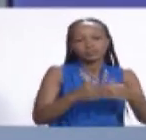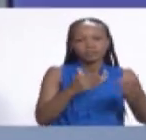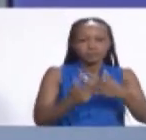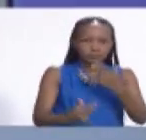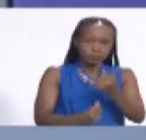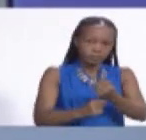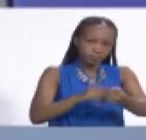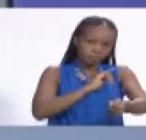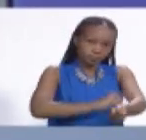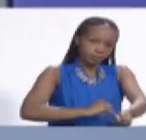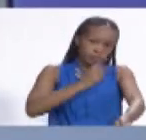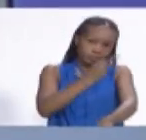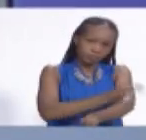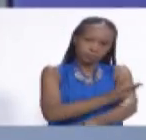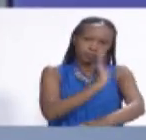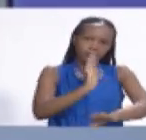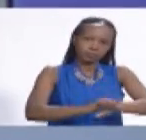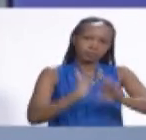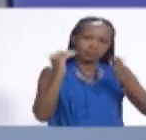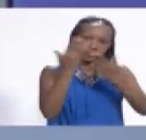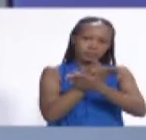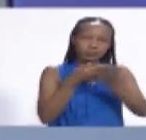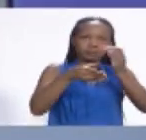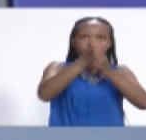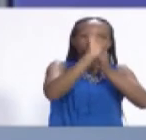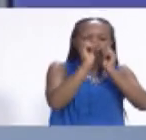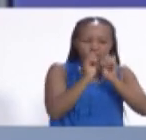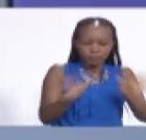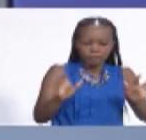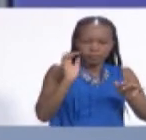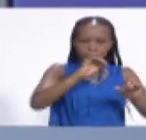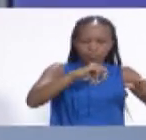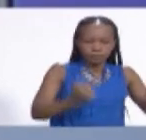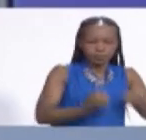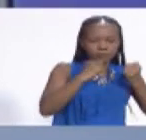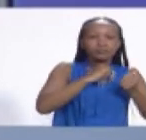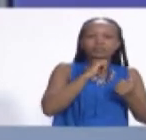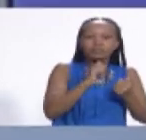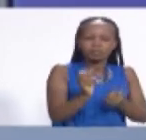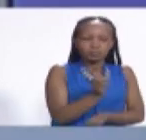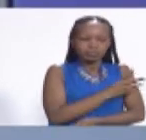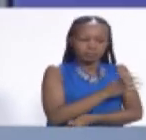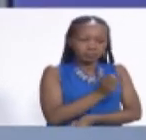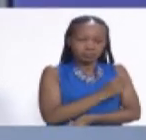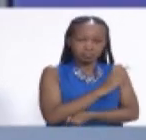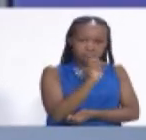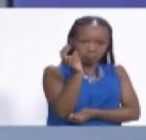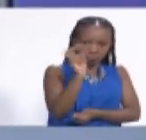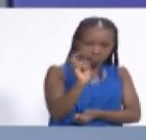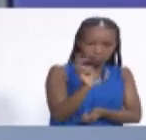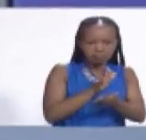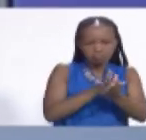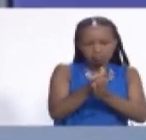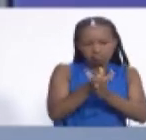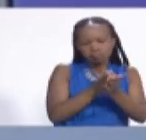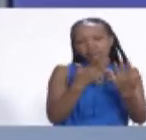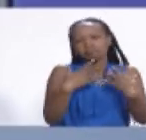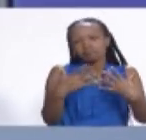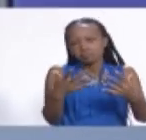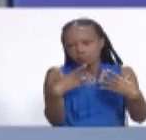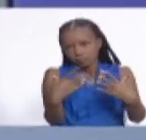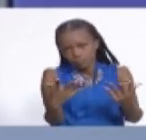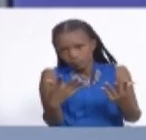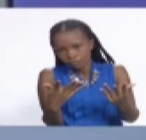Joyce Warimu. Have yourselves a lovely night. God bless. Stay safe. And remember, do not panic. Observe the basic hygiene, and that is hand